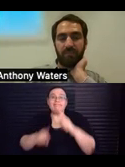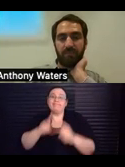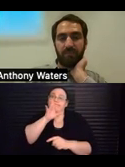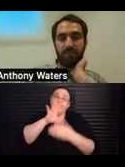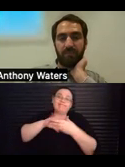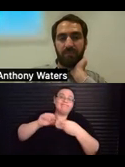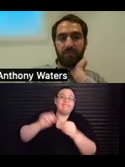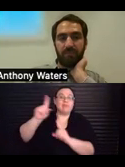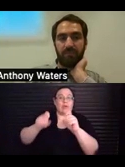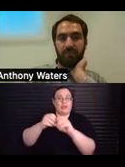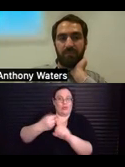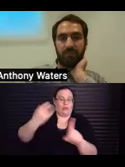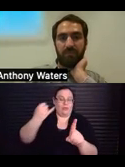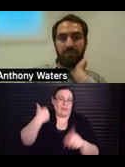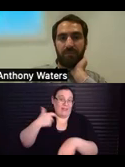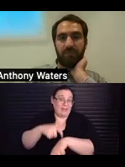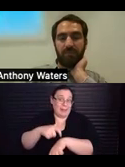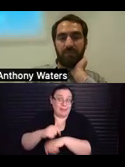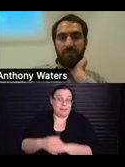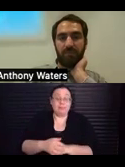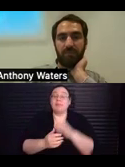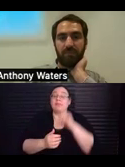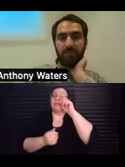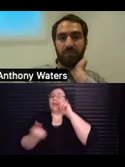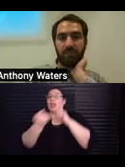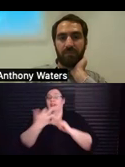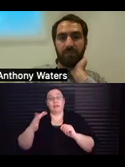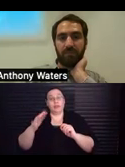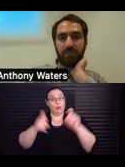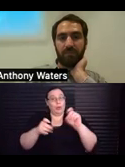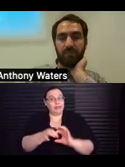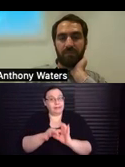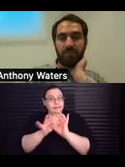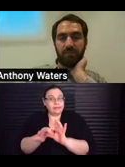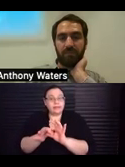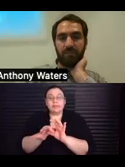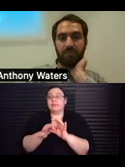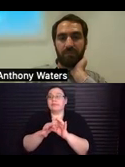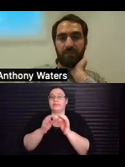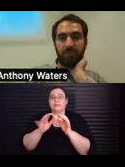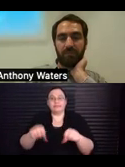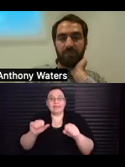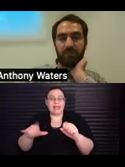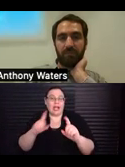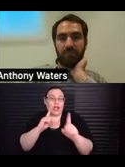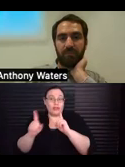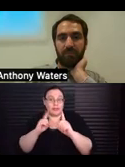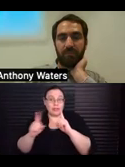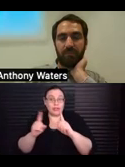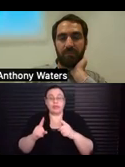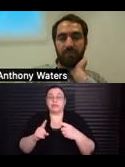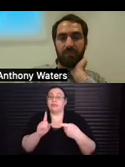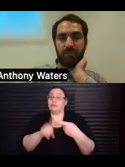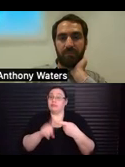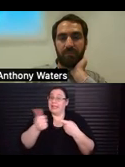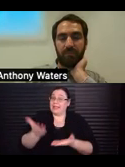time. So there were a couple questions about kind of having these conversations. One is, do you have any suggestions